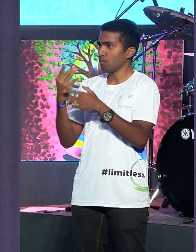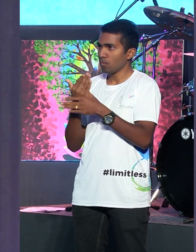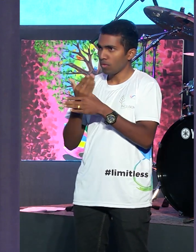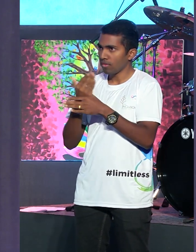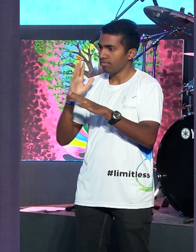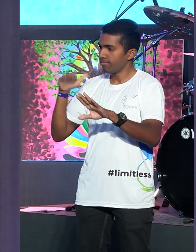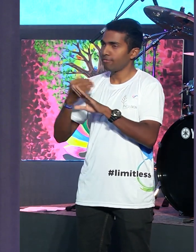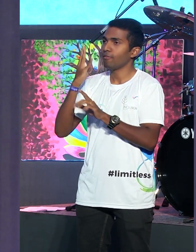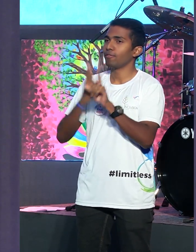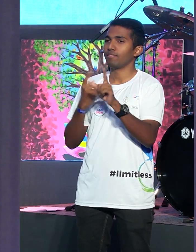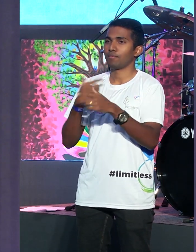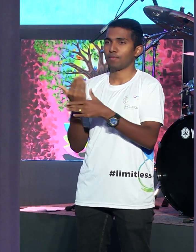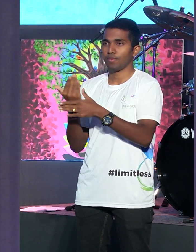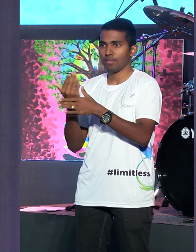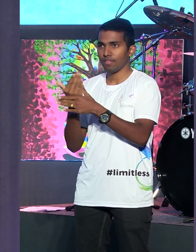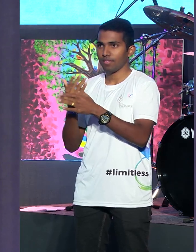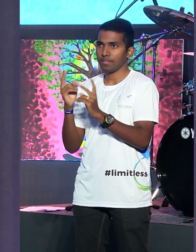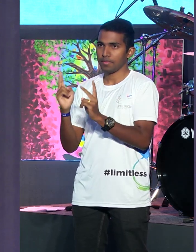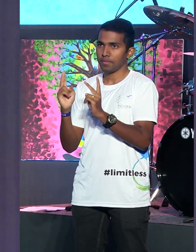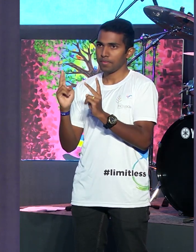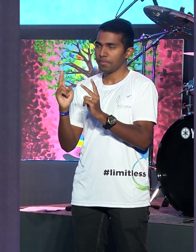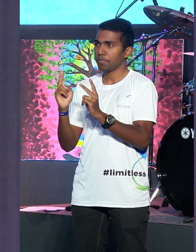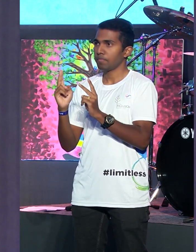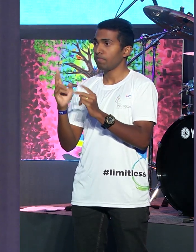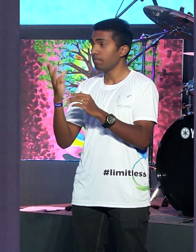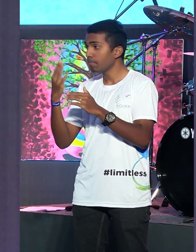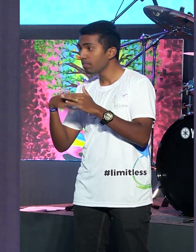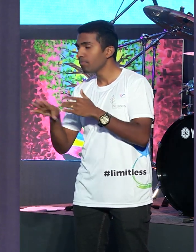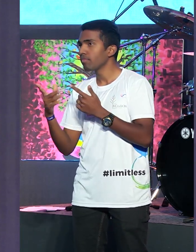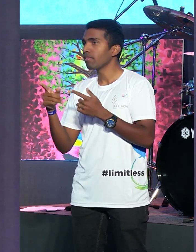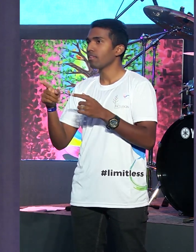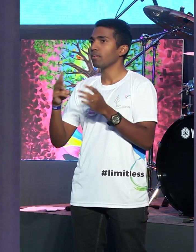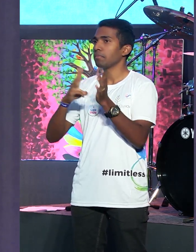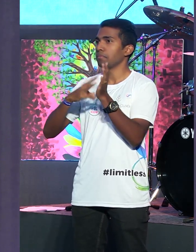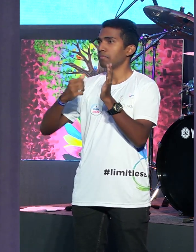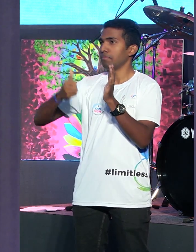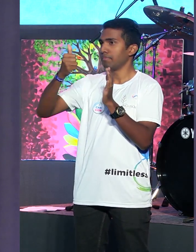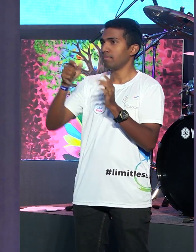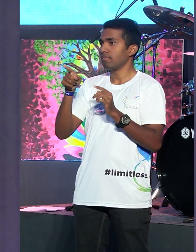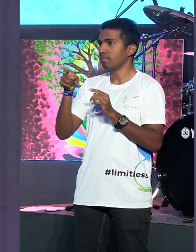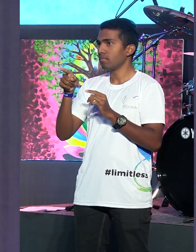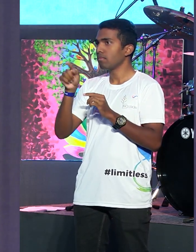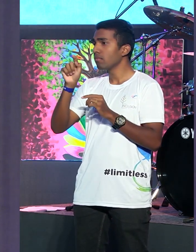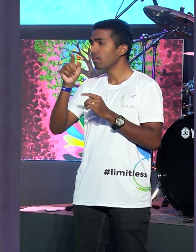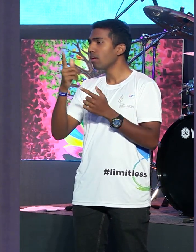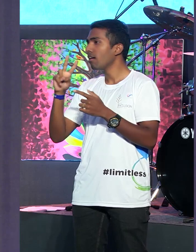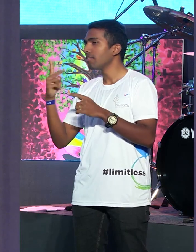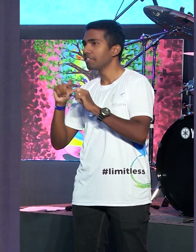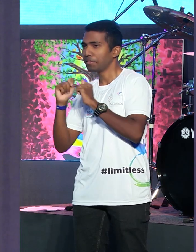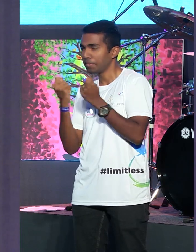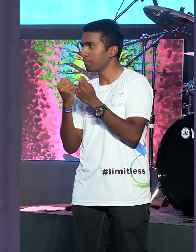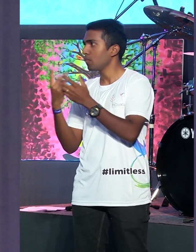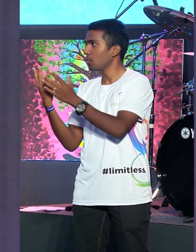4 years, where I focus mostly on testing activities. My manager, mentor, and coworkers are very helpful,